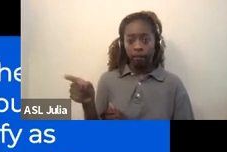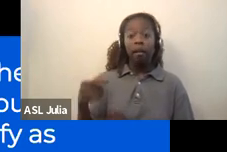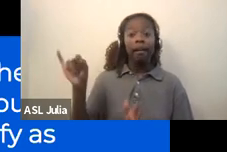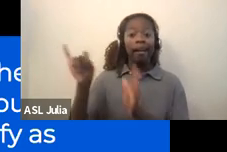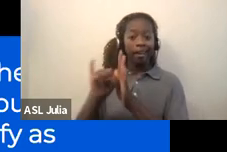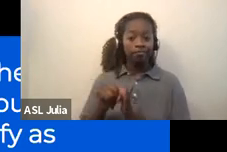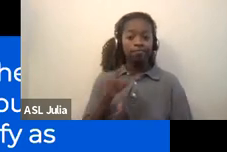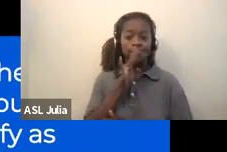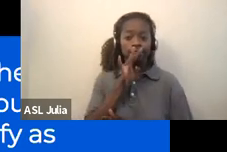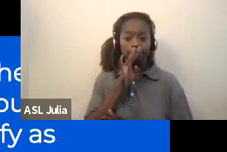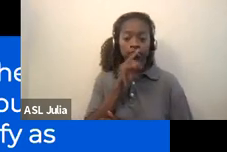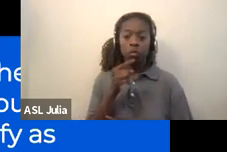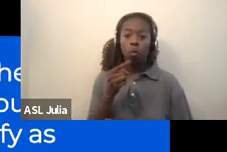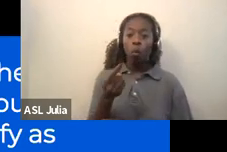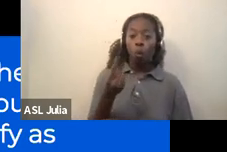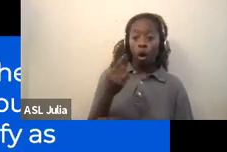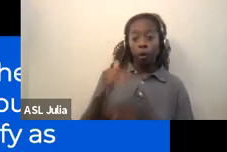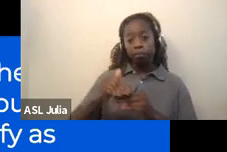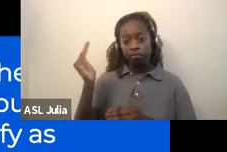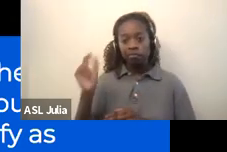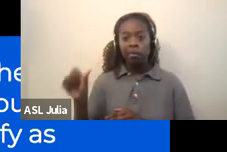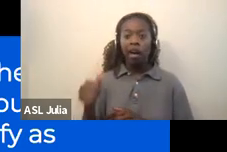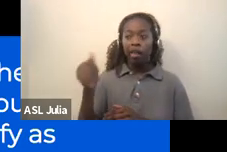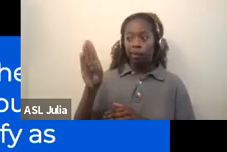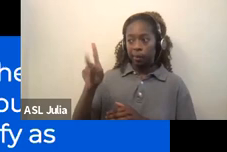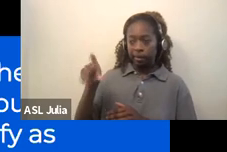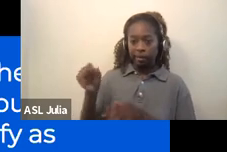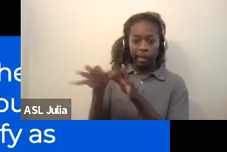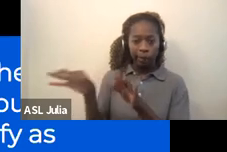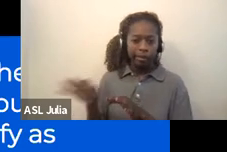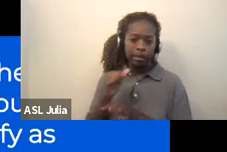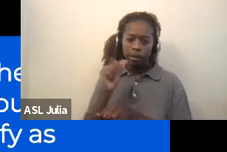or more of bps official languages other than english